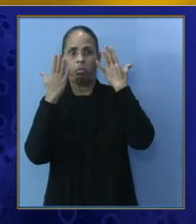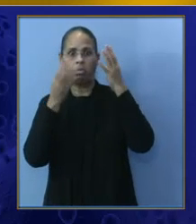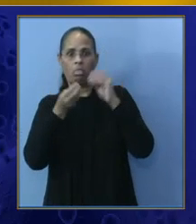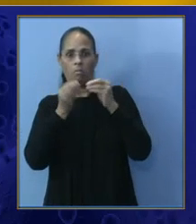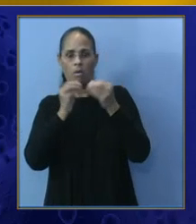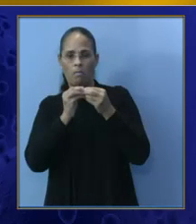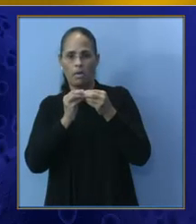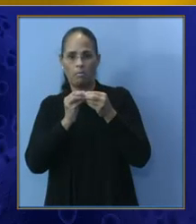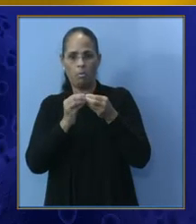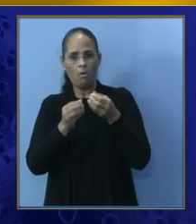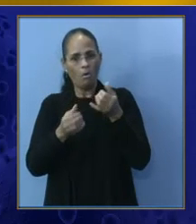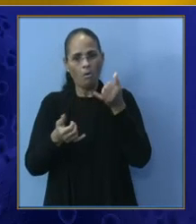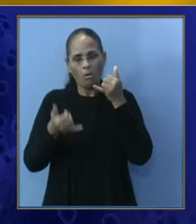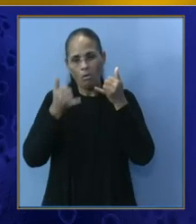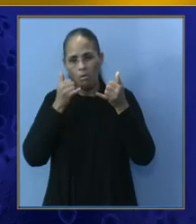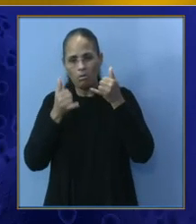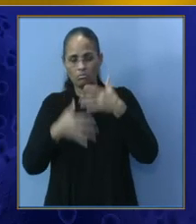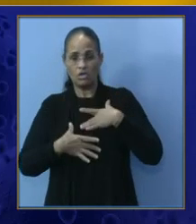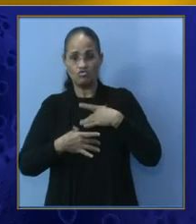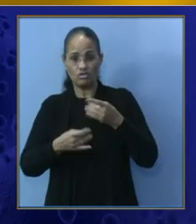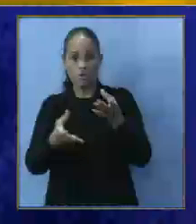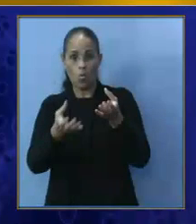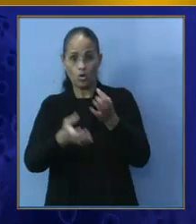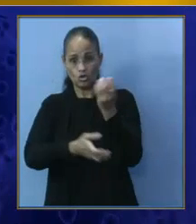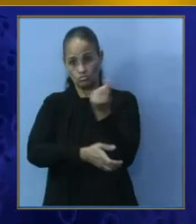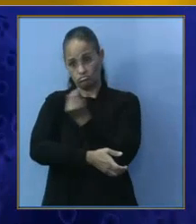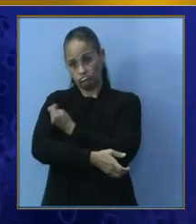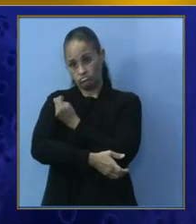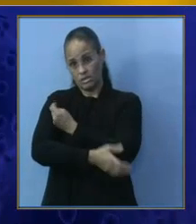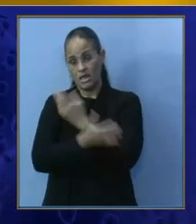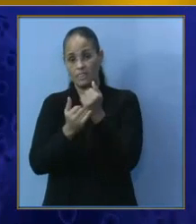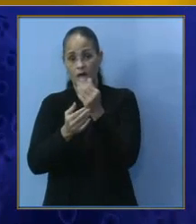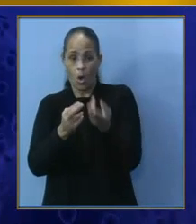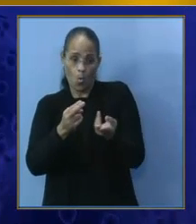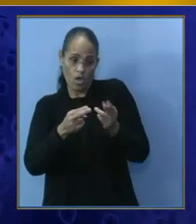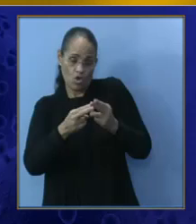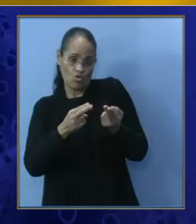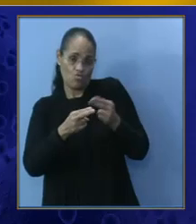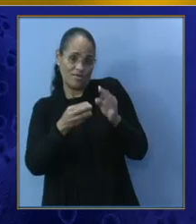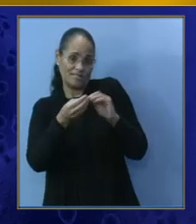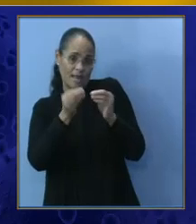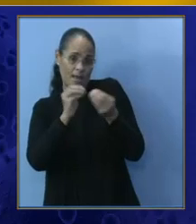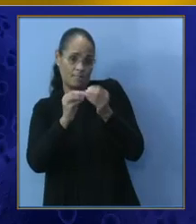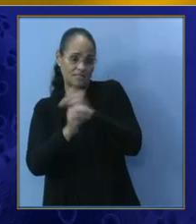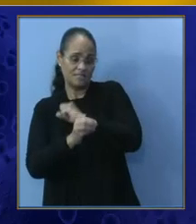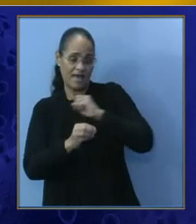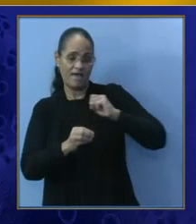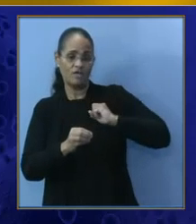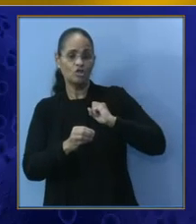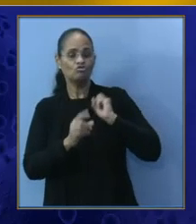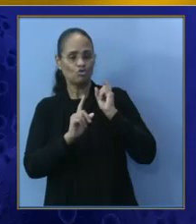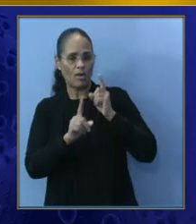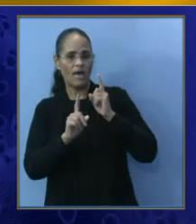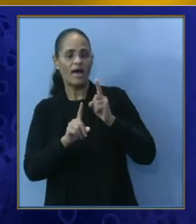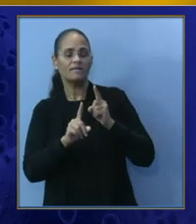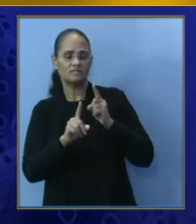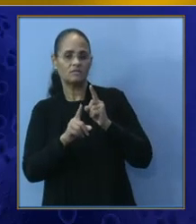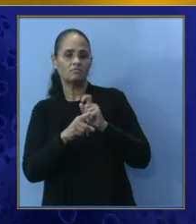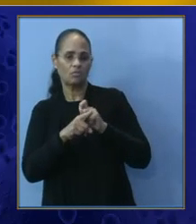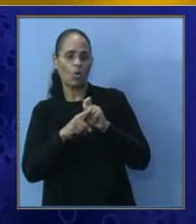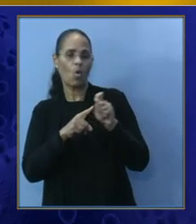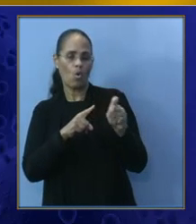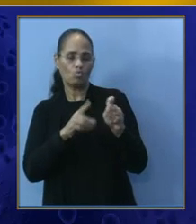calling to express their interest to be vaccinated. As a result, we increased the number of staff to answer the calls and revamped the